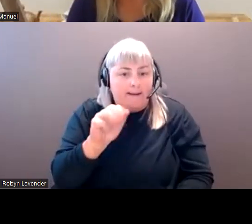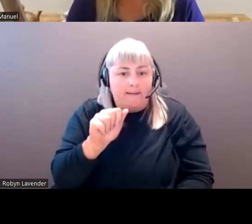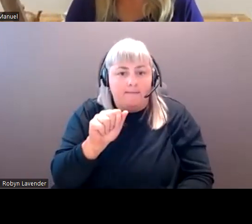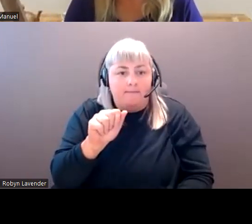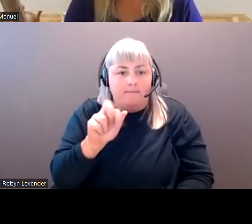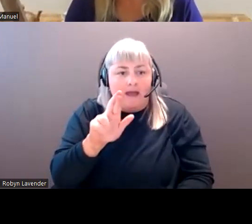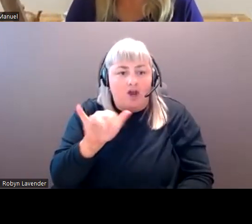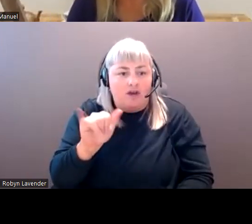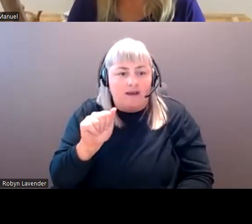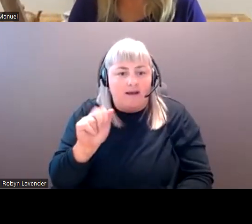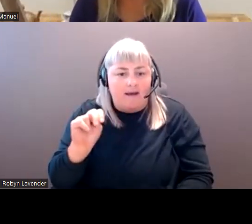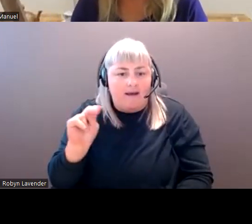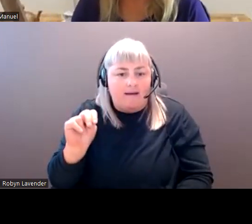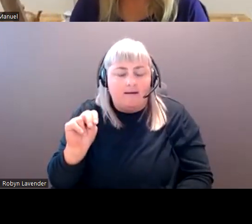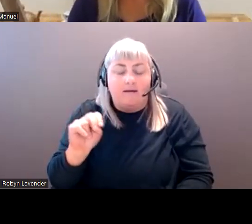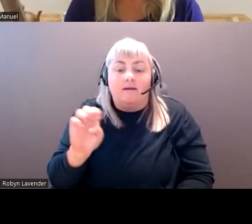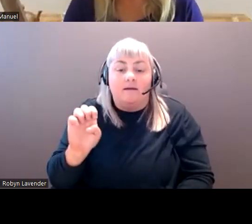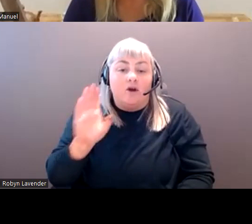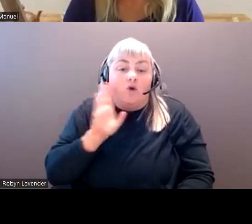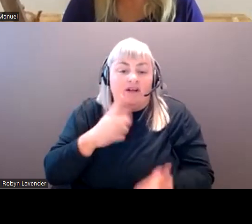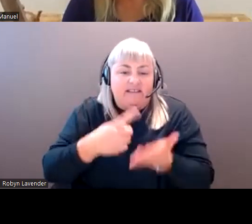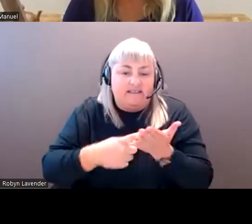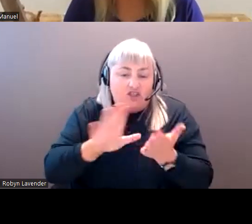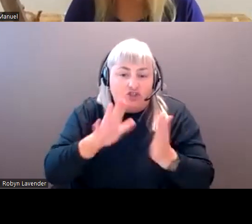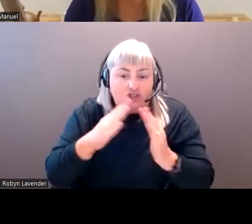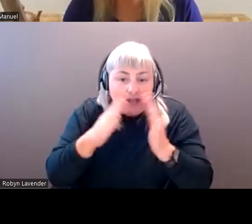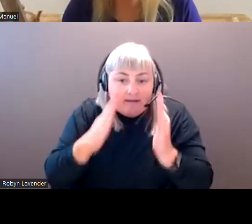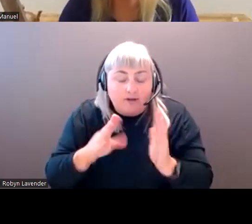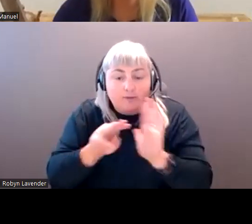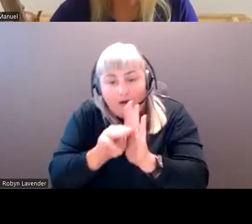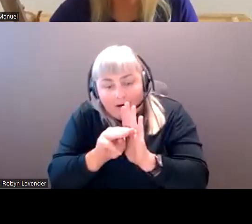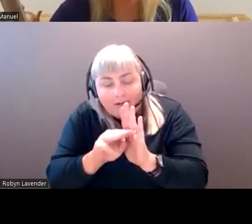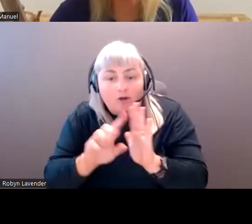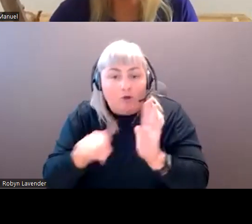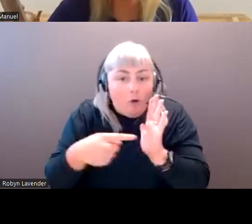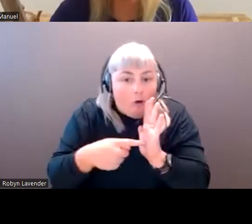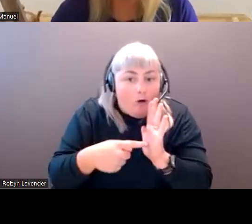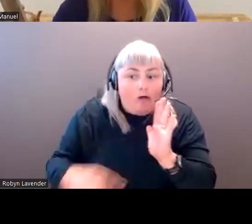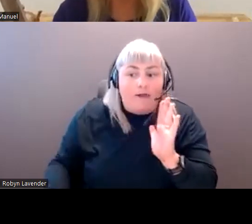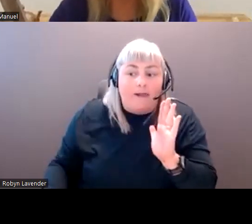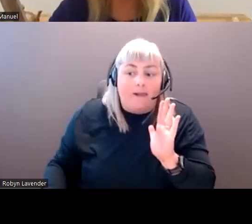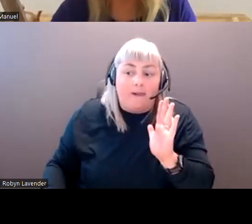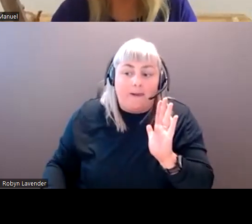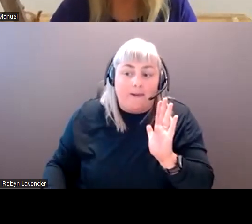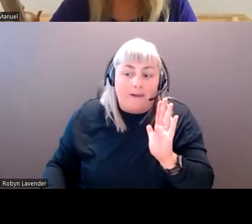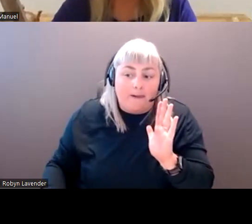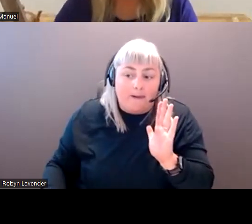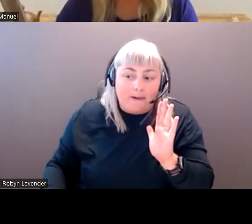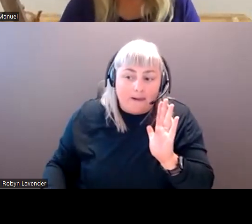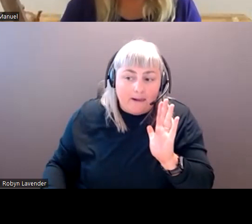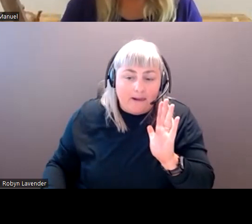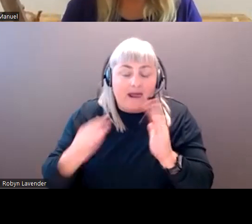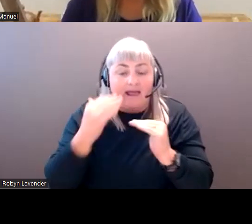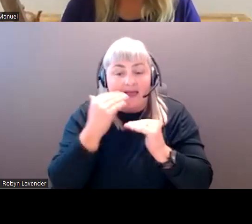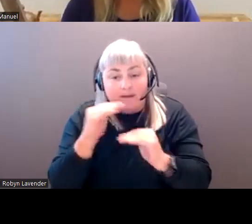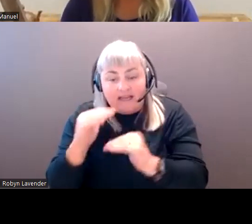by describe your shelter, the model, the role that you're filling, the kinds of limitations, maybe the number of people that